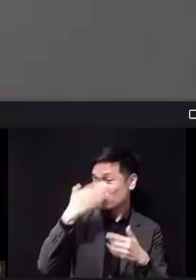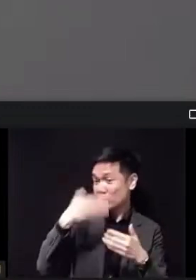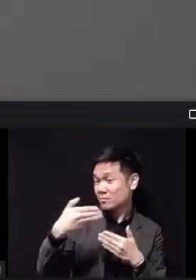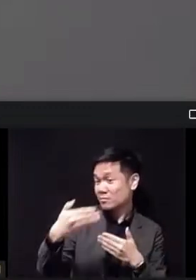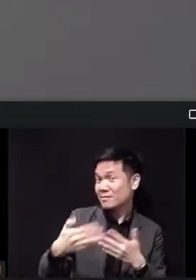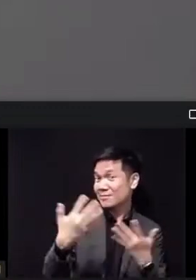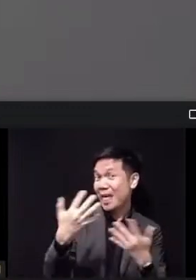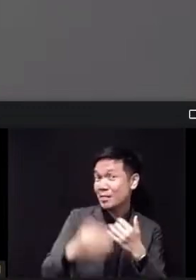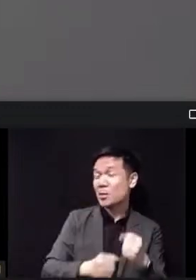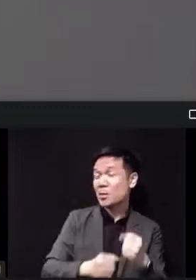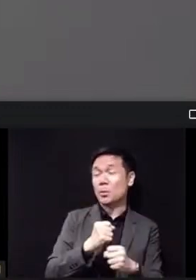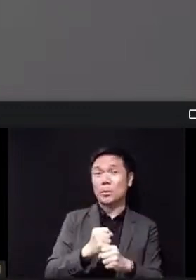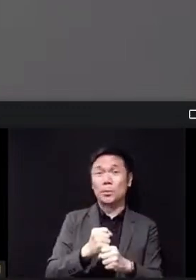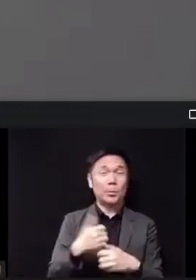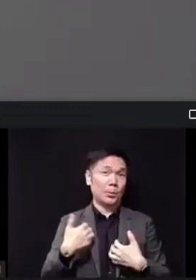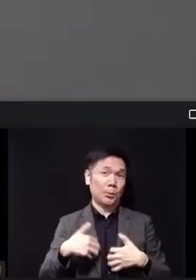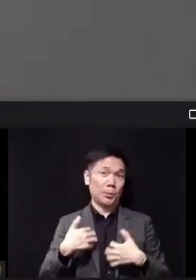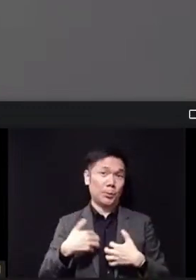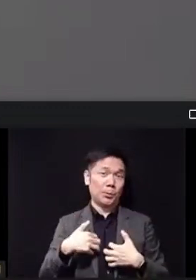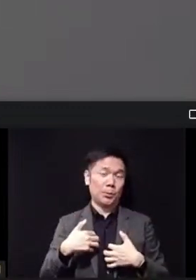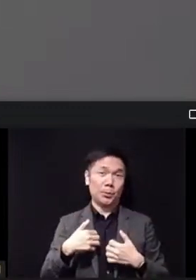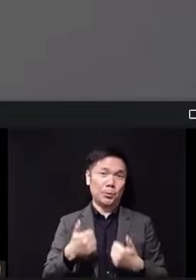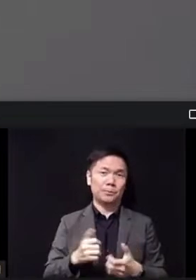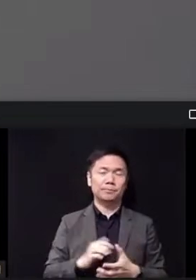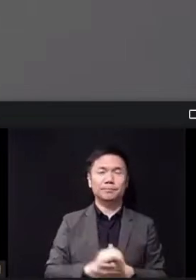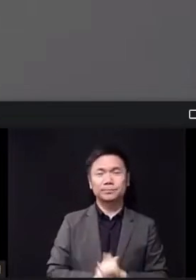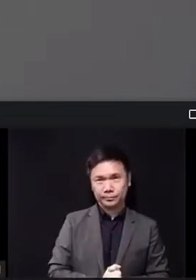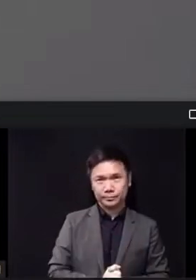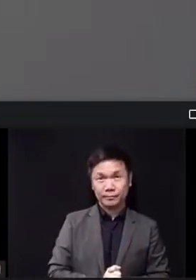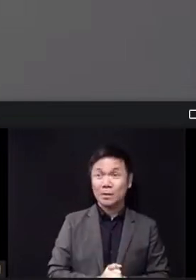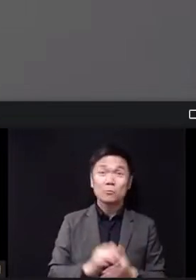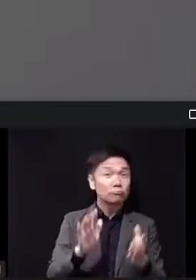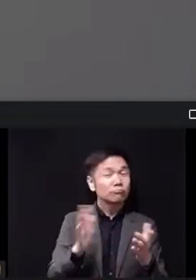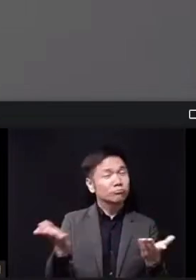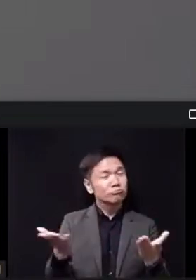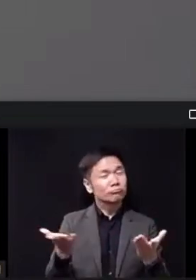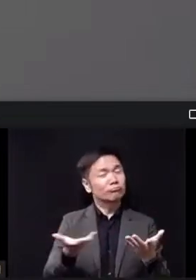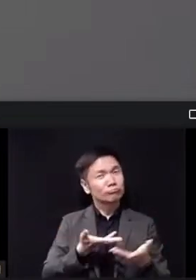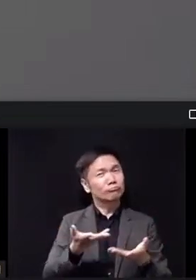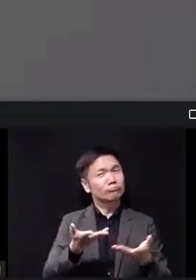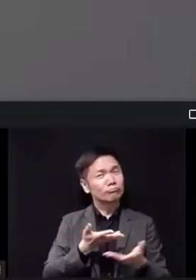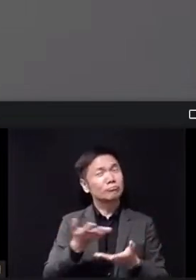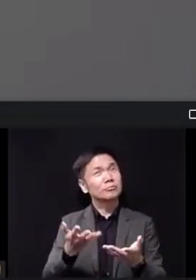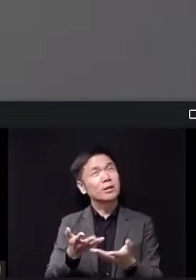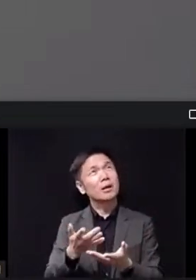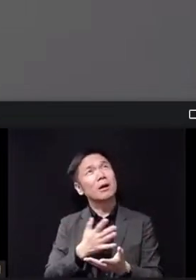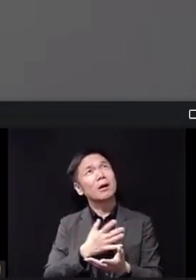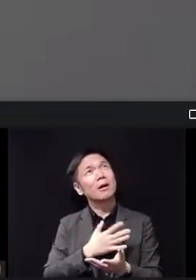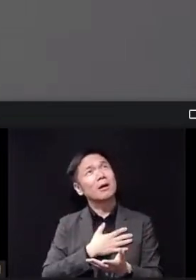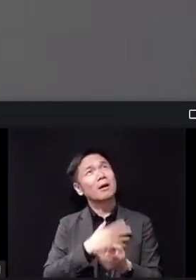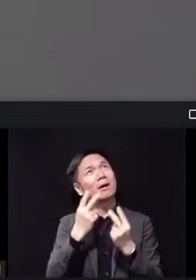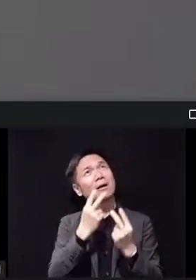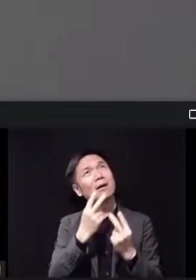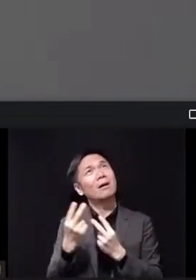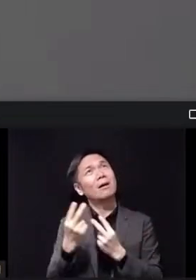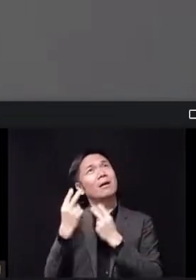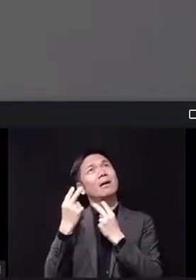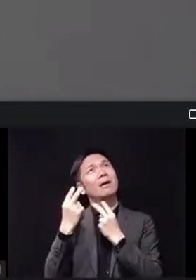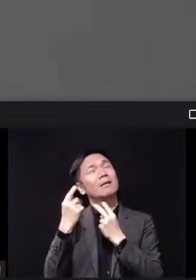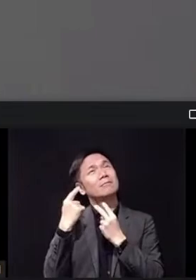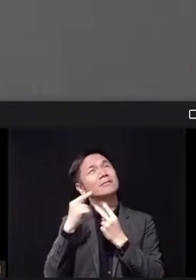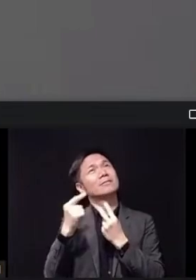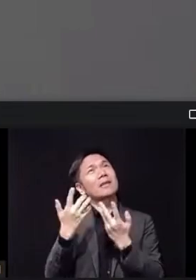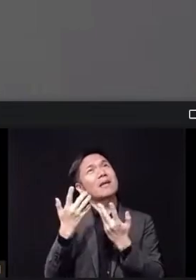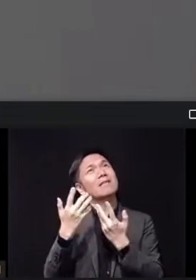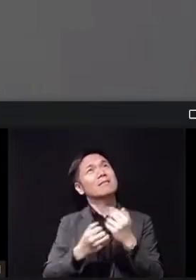will be even better. It will be a story that is even more deeply embedded in human rights,